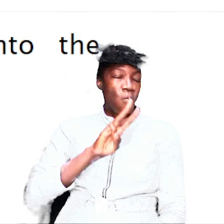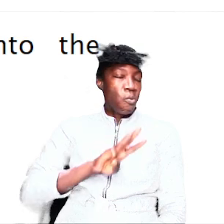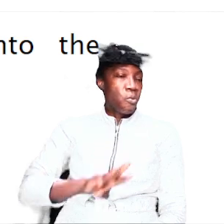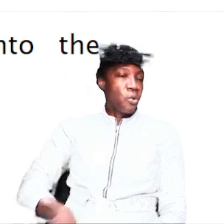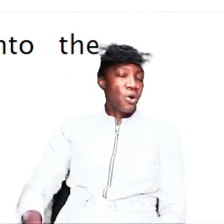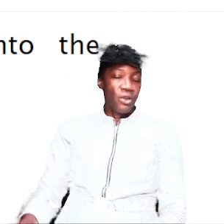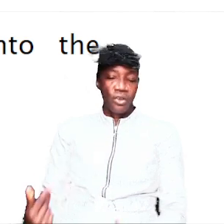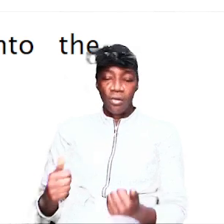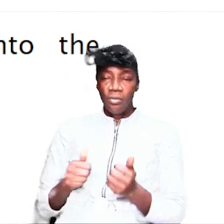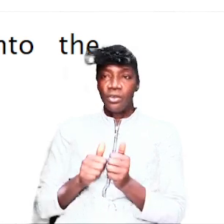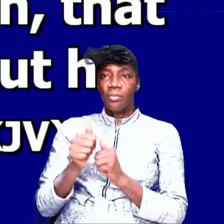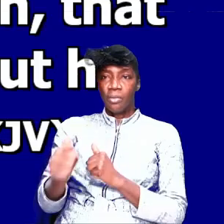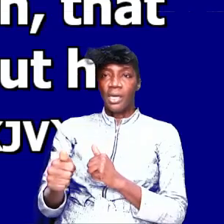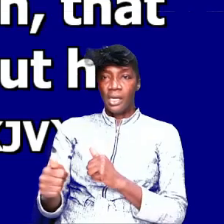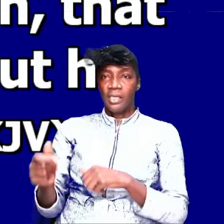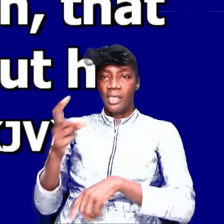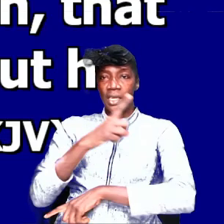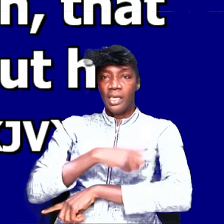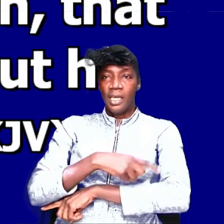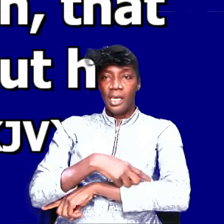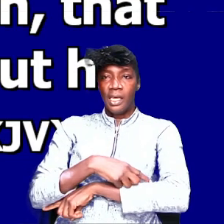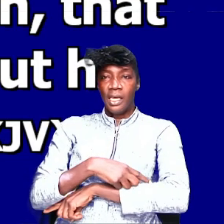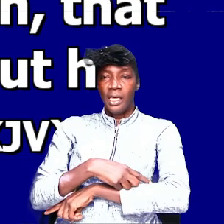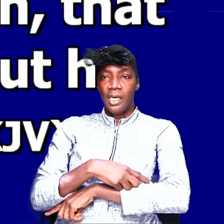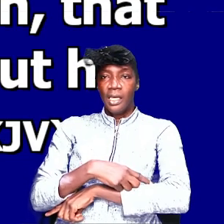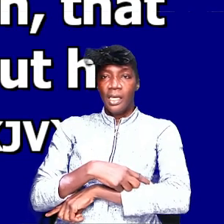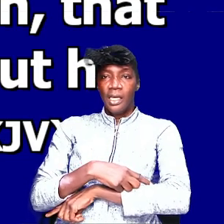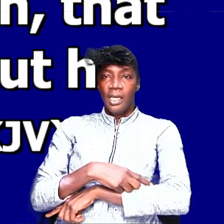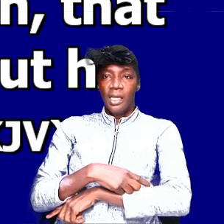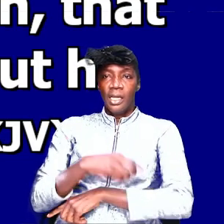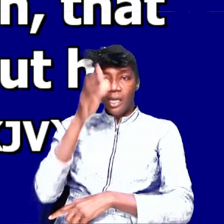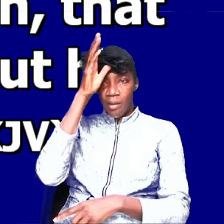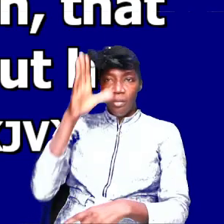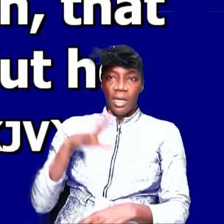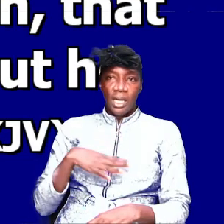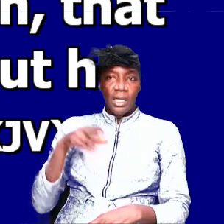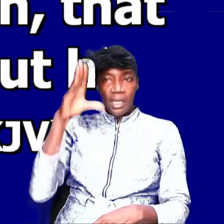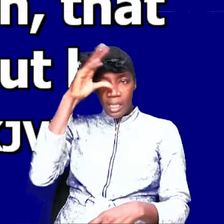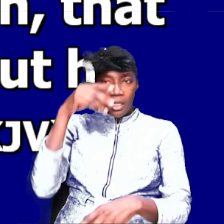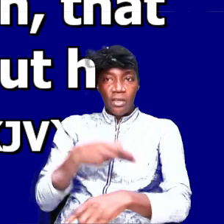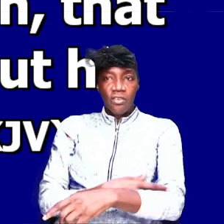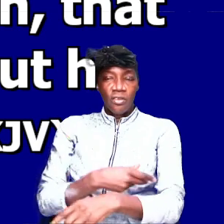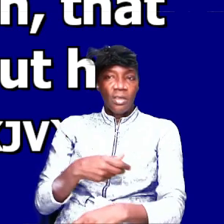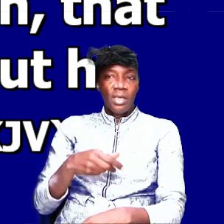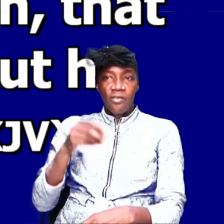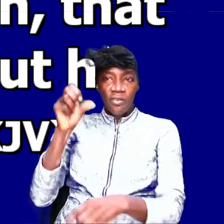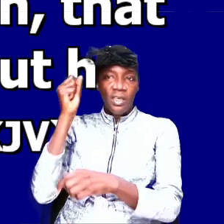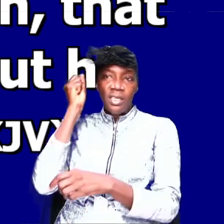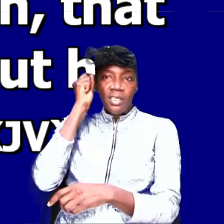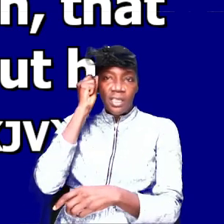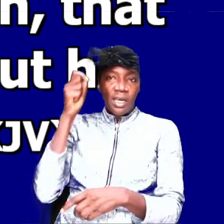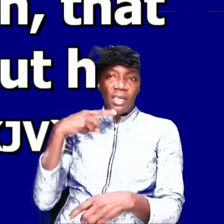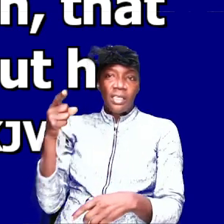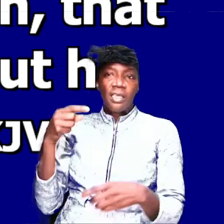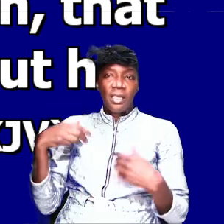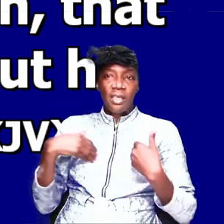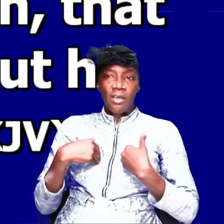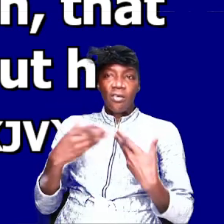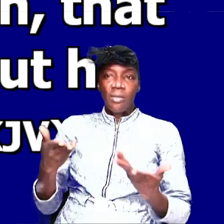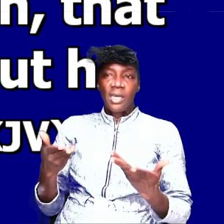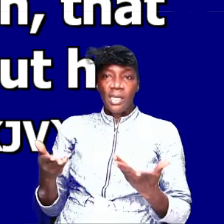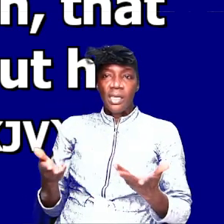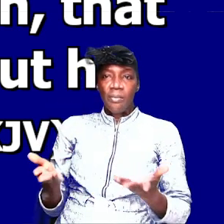Now it came to pass upon a day that Jonathan, the son of Saul, said unto the young man that bear his armor,